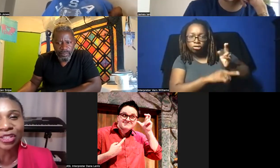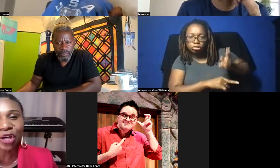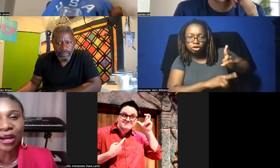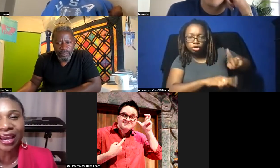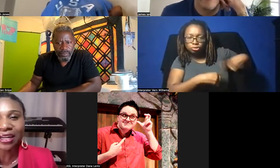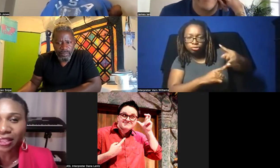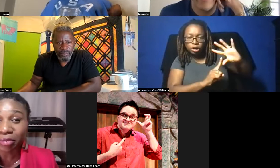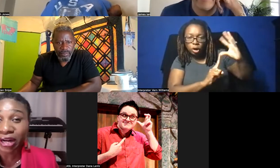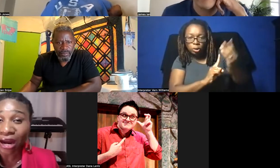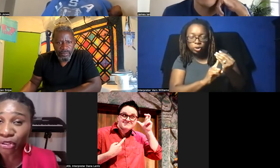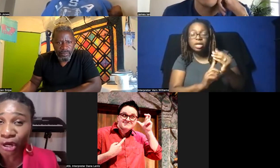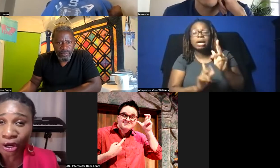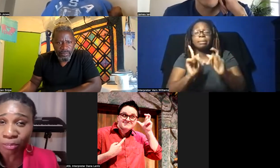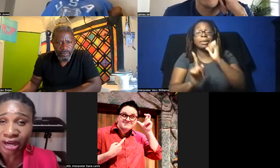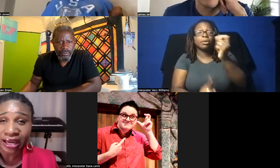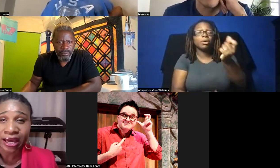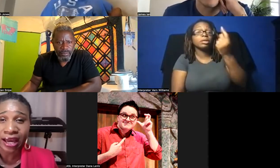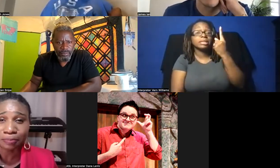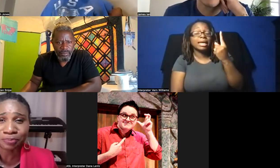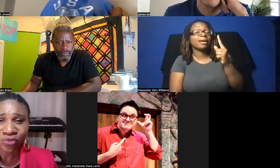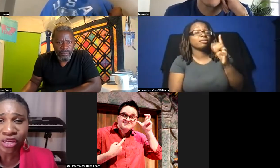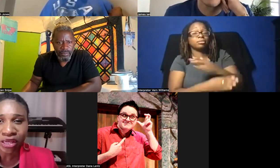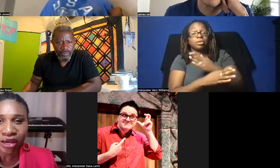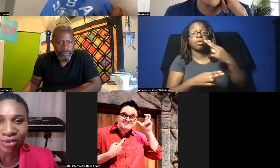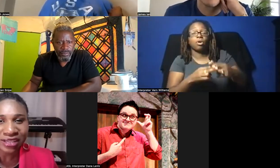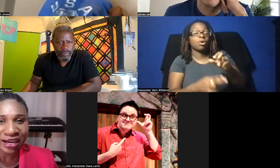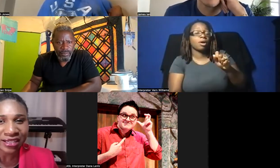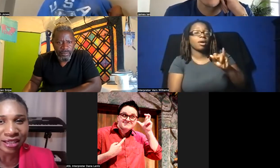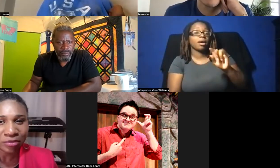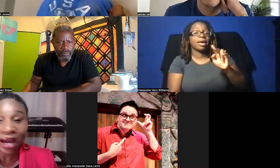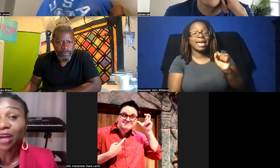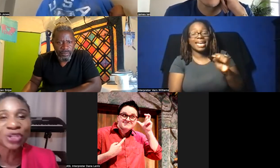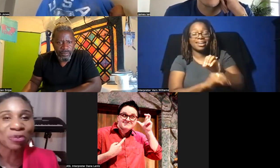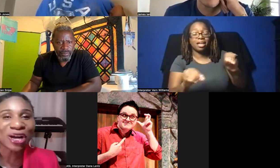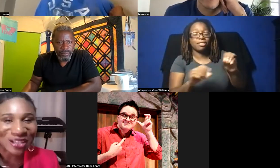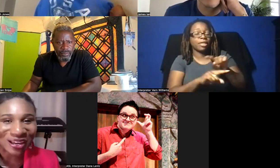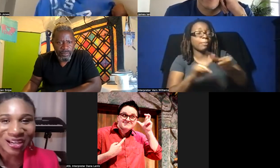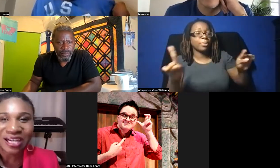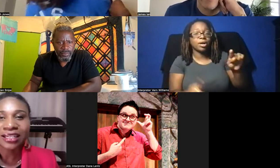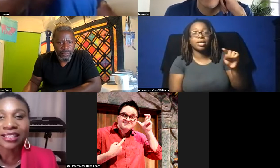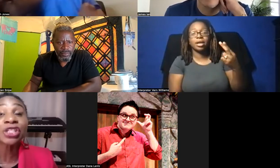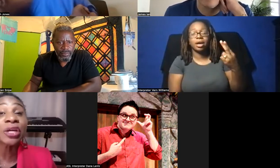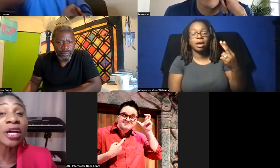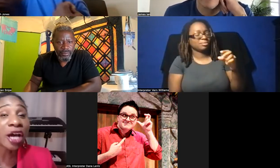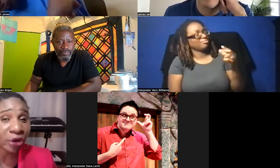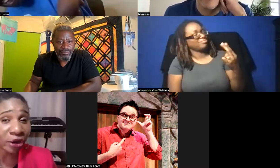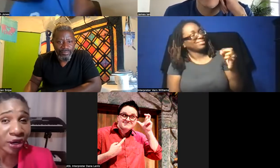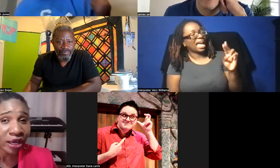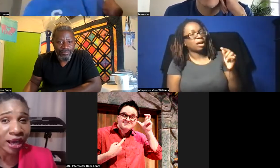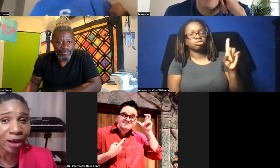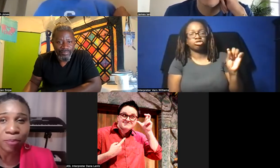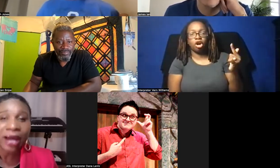that the song Ain't Nothing But a Hound Dog by, what's that guy's name? Elvis Presley is actually a